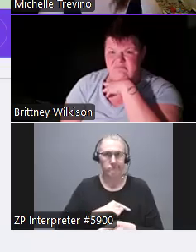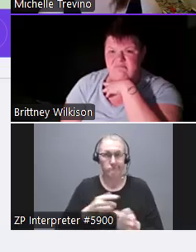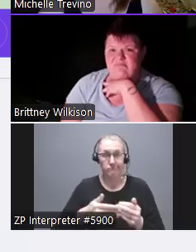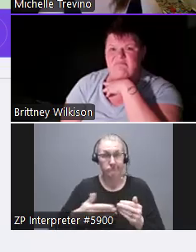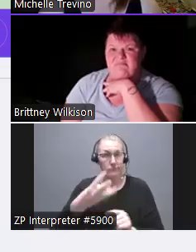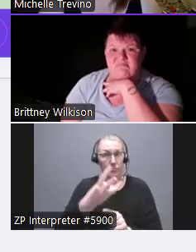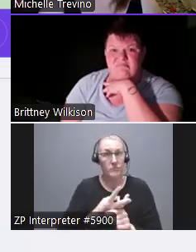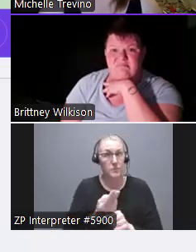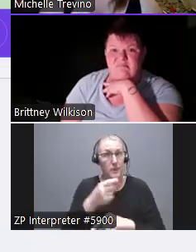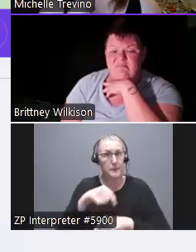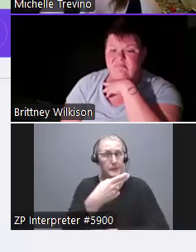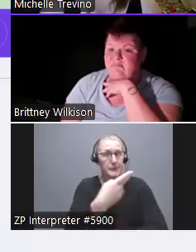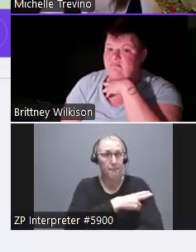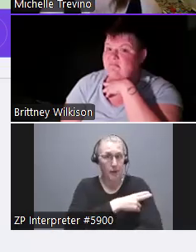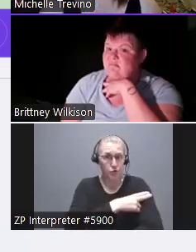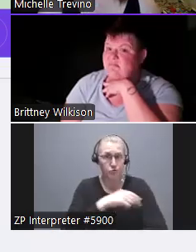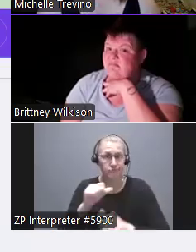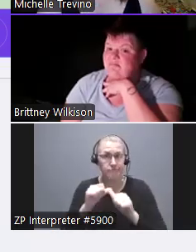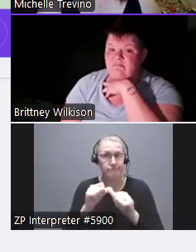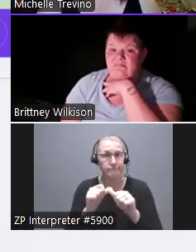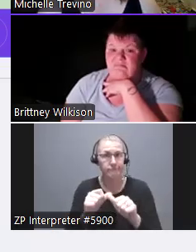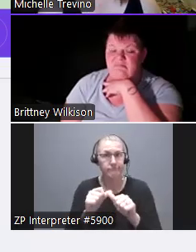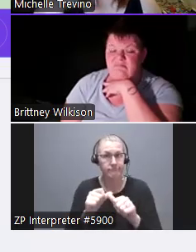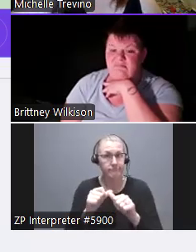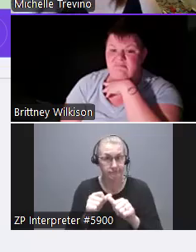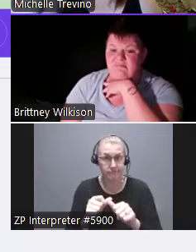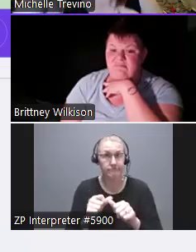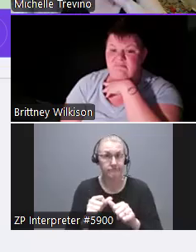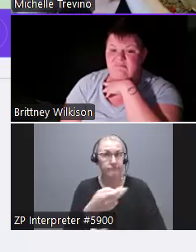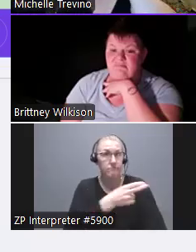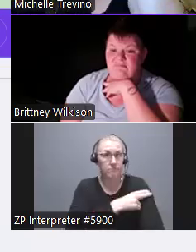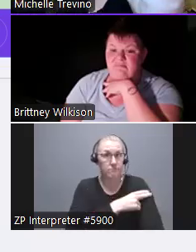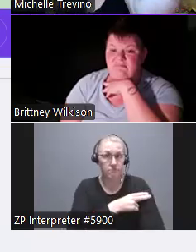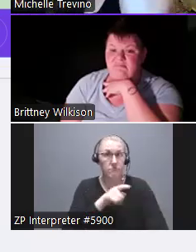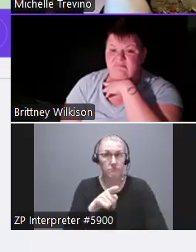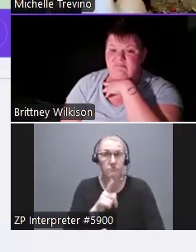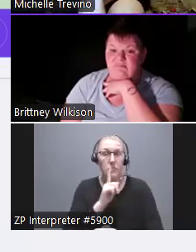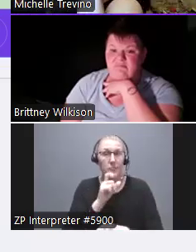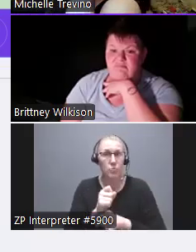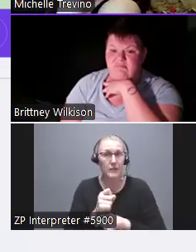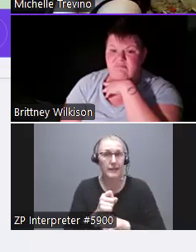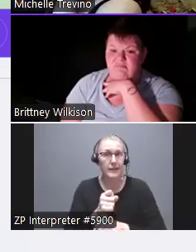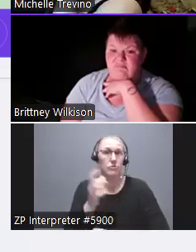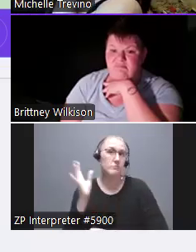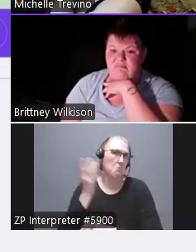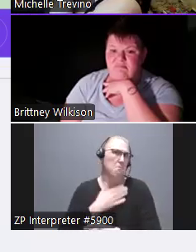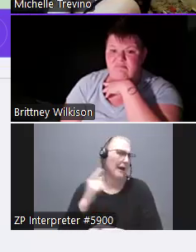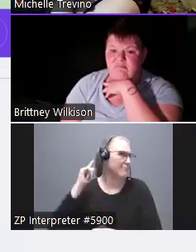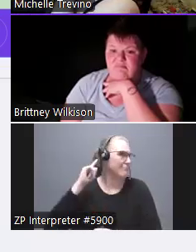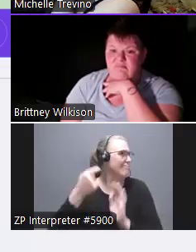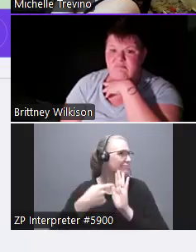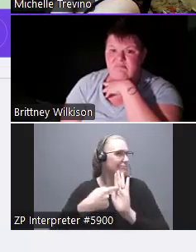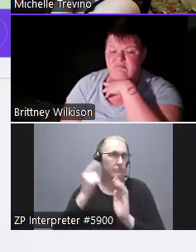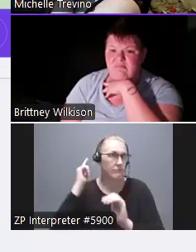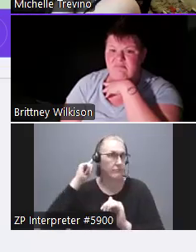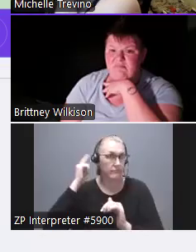patch continuously, this is one patch, you literally put the sticker on. Mine's right here. It's